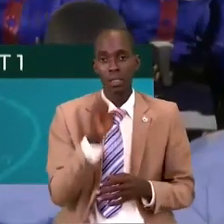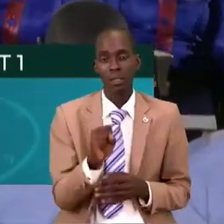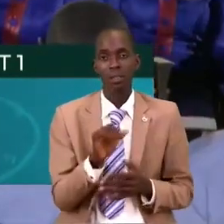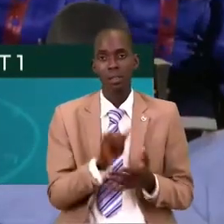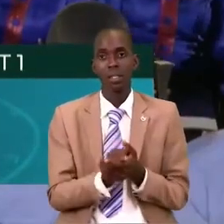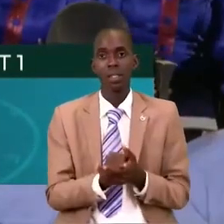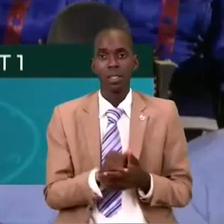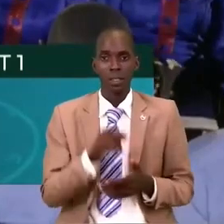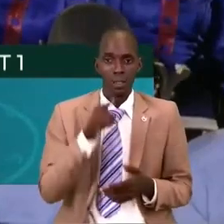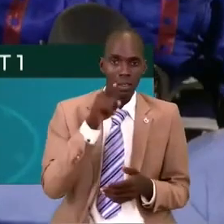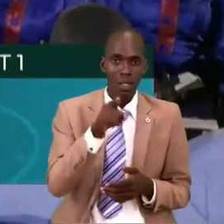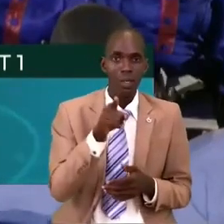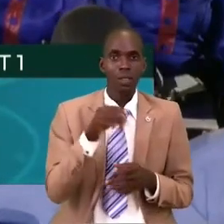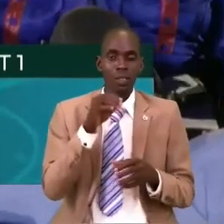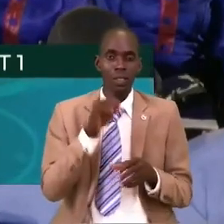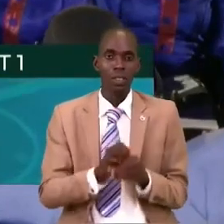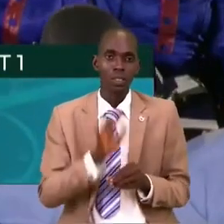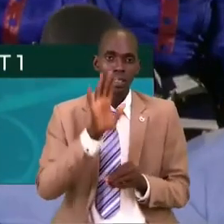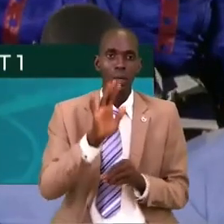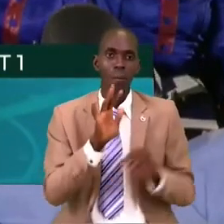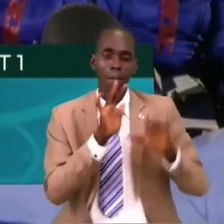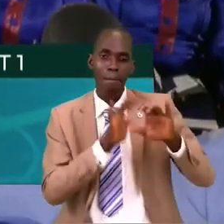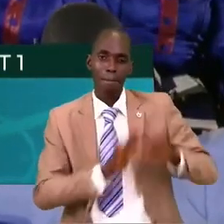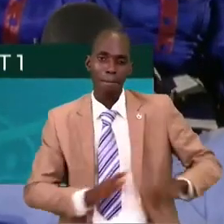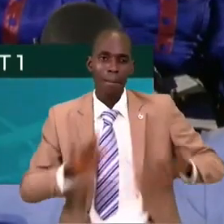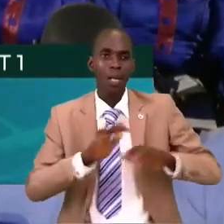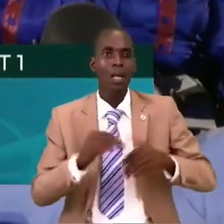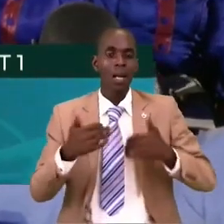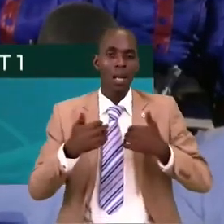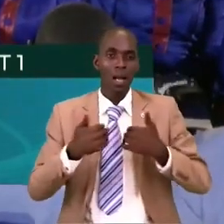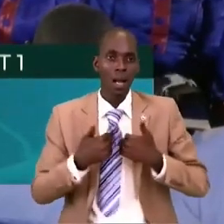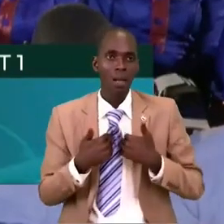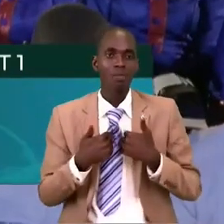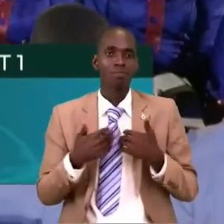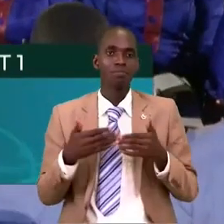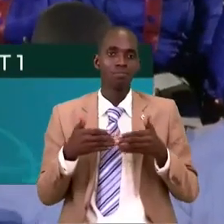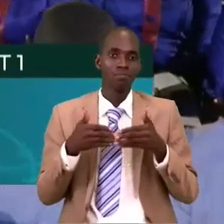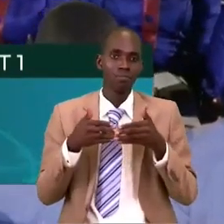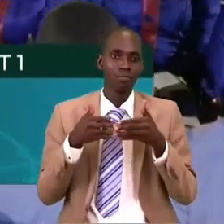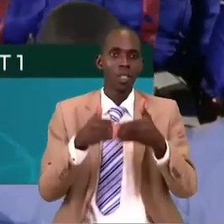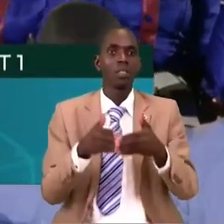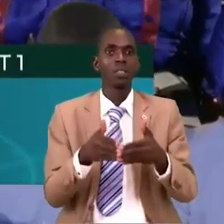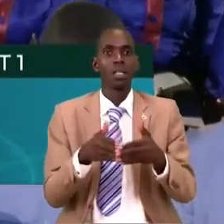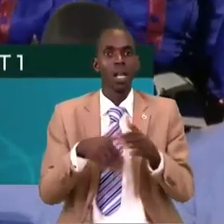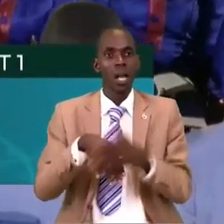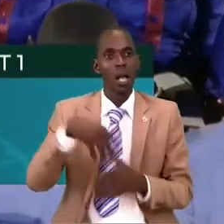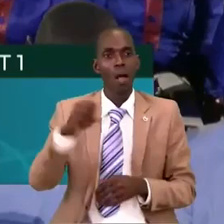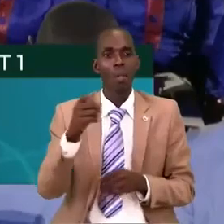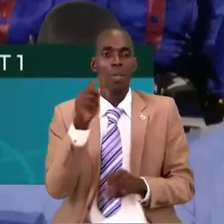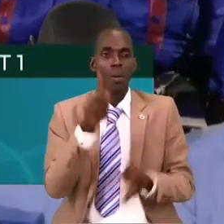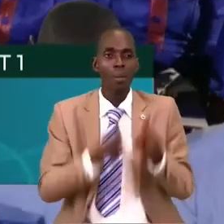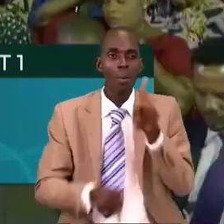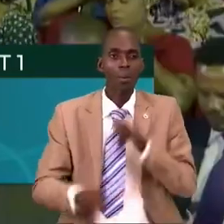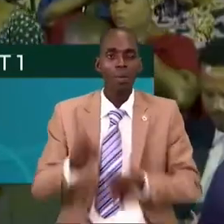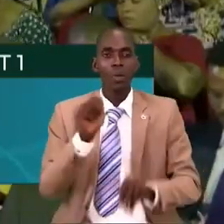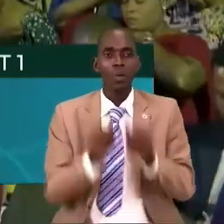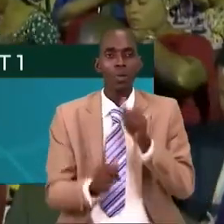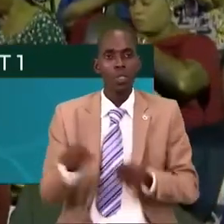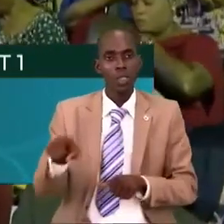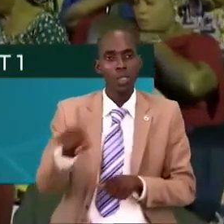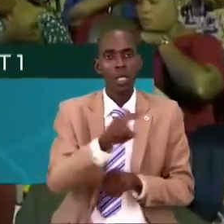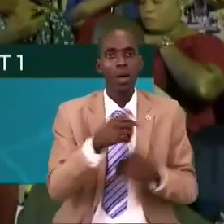which thou hast redeemed. Thou hast guided them in